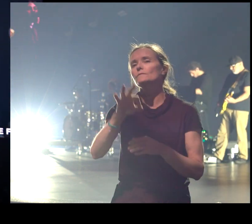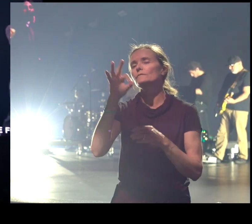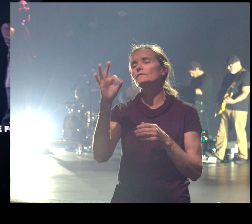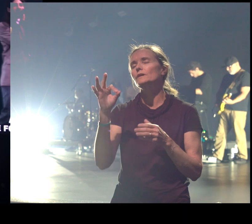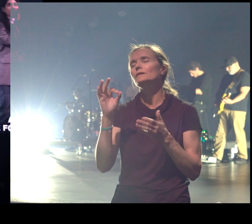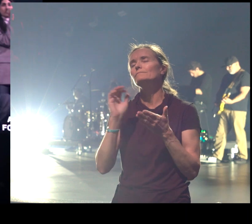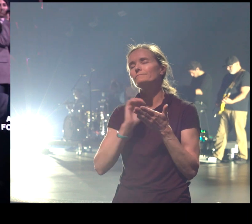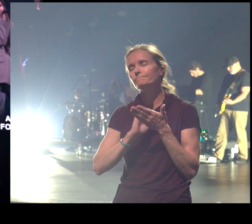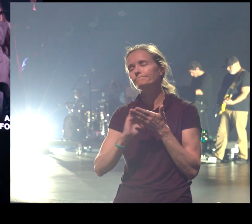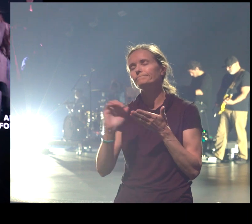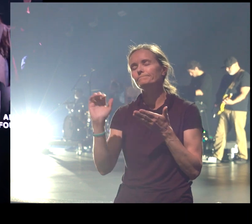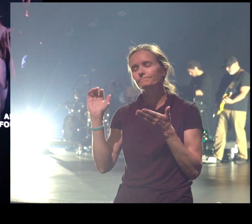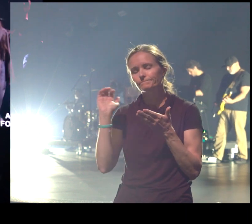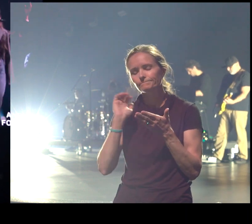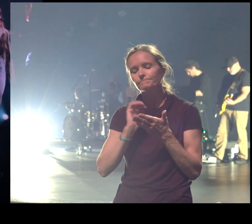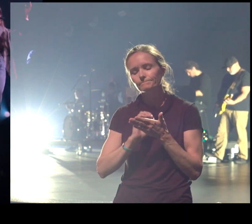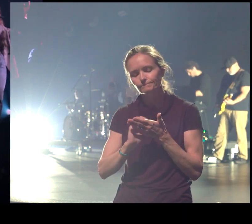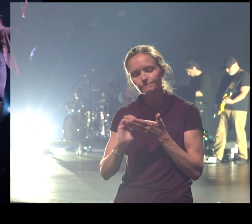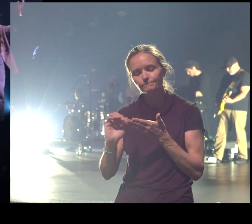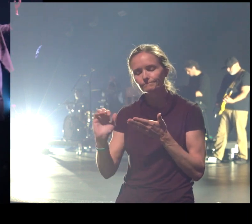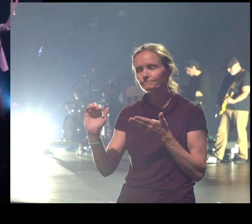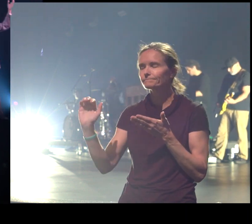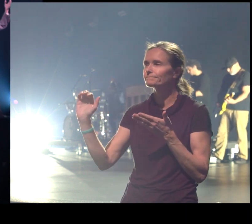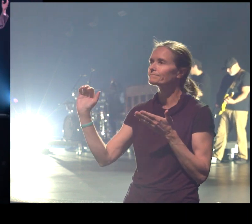found redemption.